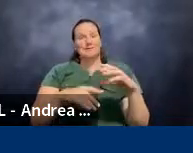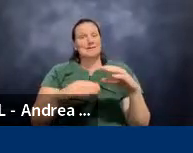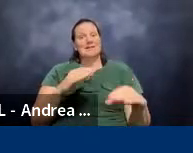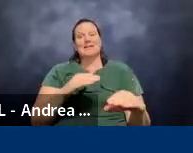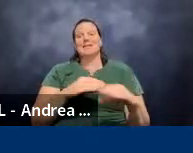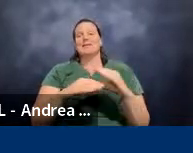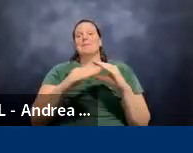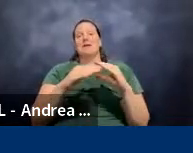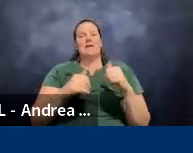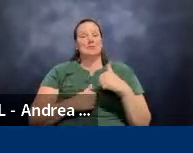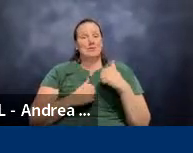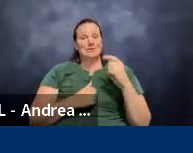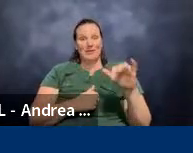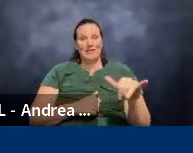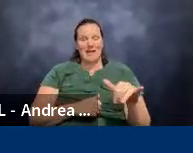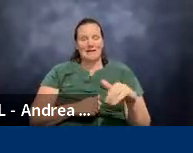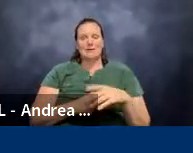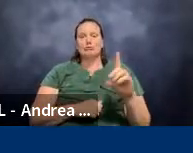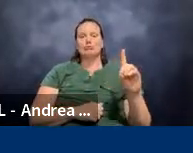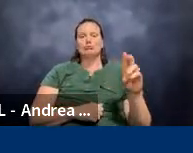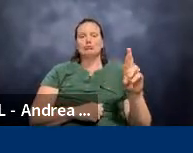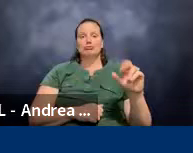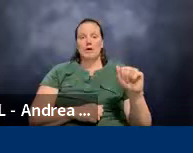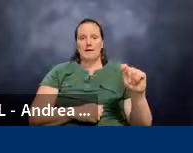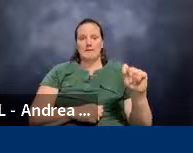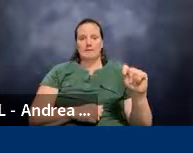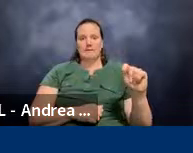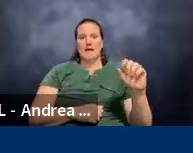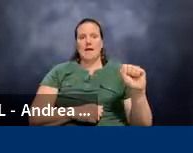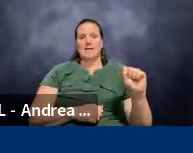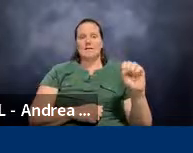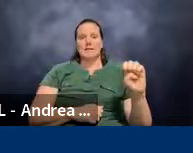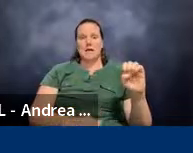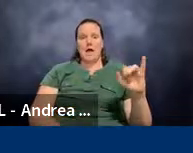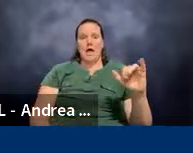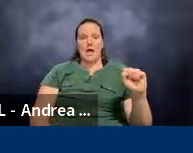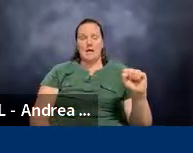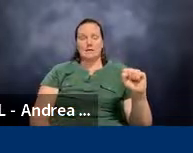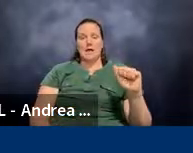period. It's draft, SEIS,